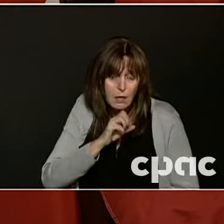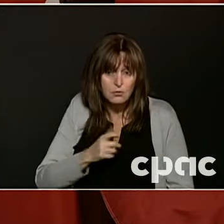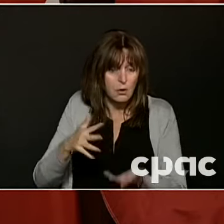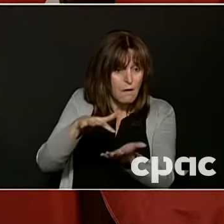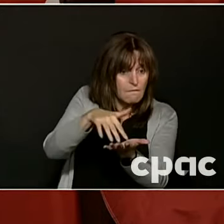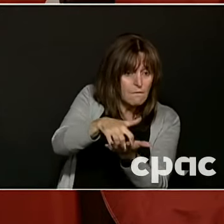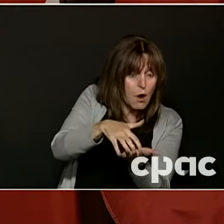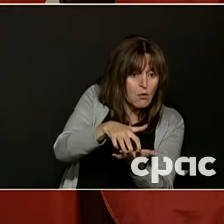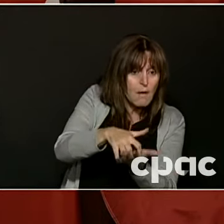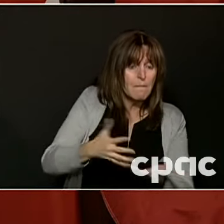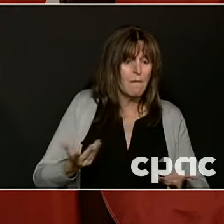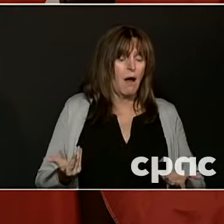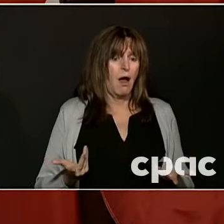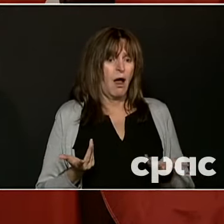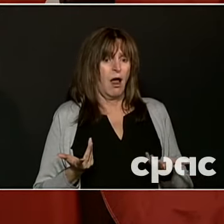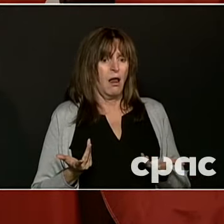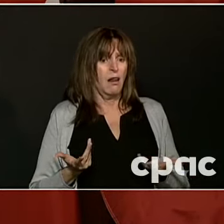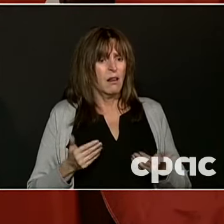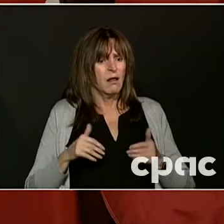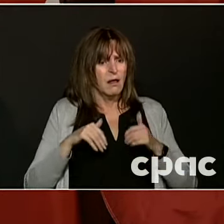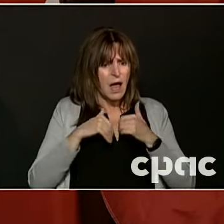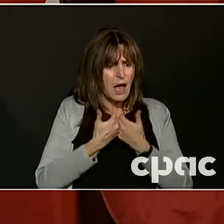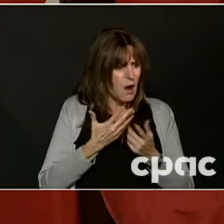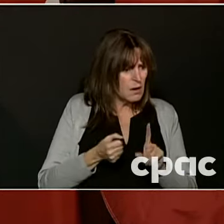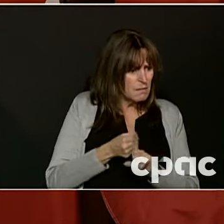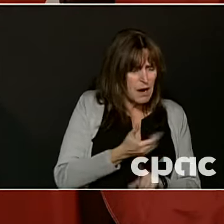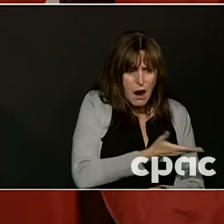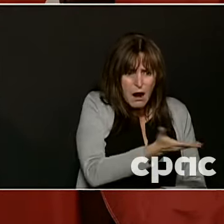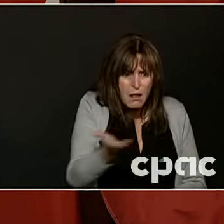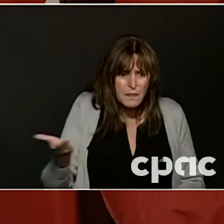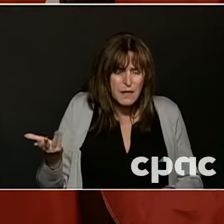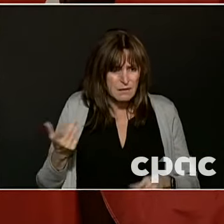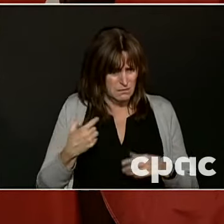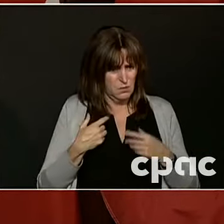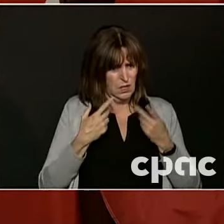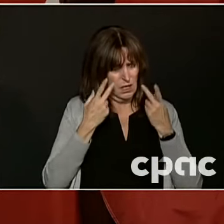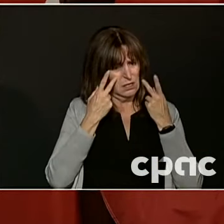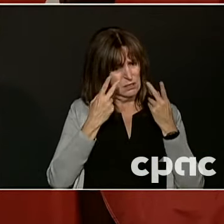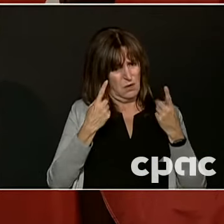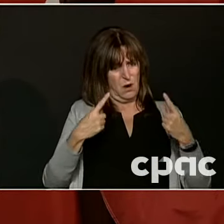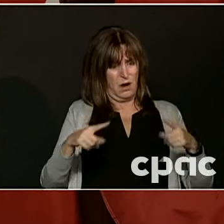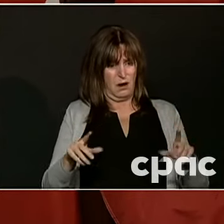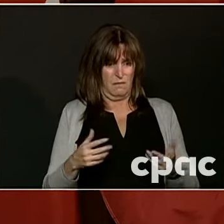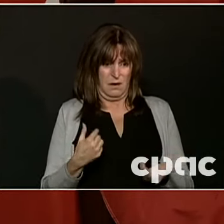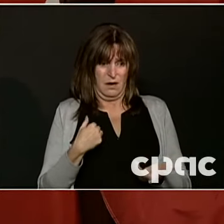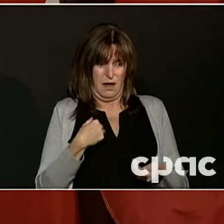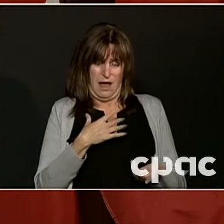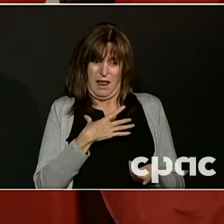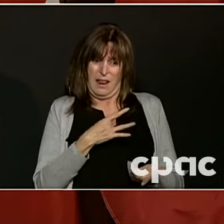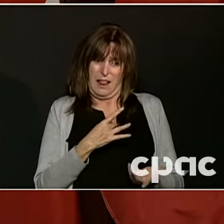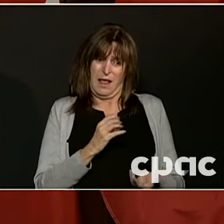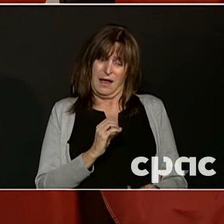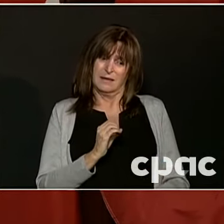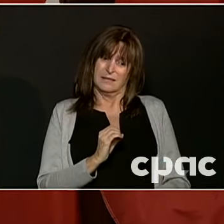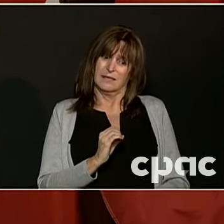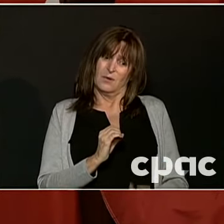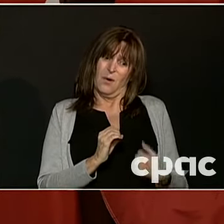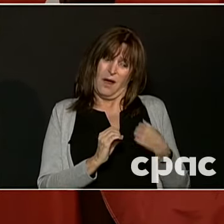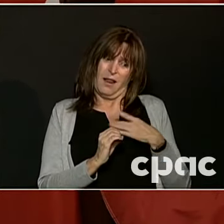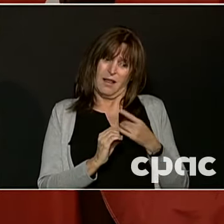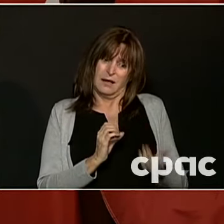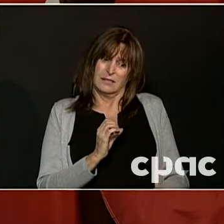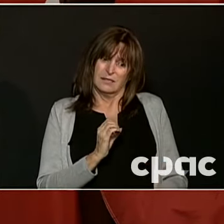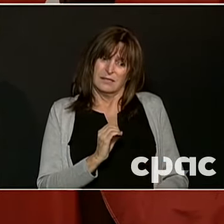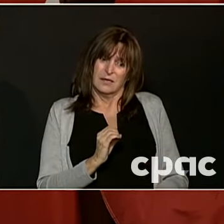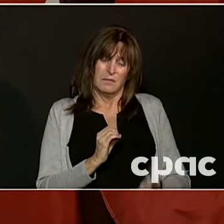well, and see what's happening with that. So I'd like it down to 0 with a global perspective and how it keeps moving around.